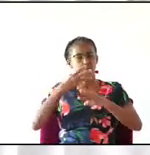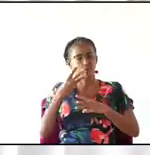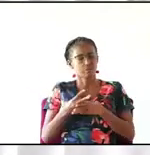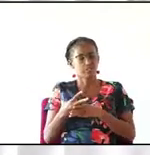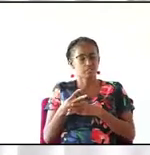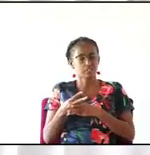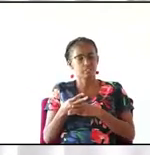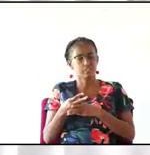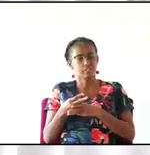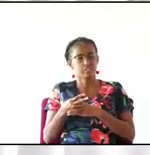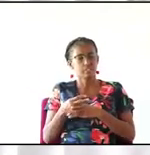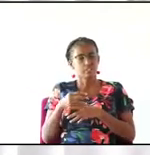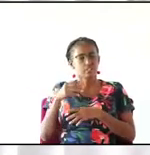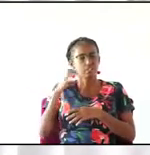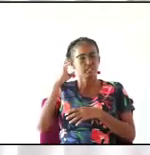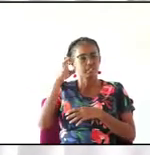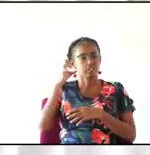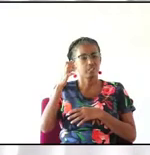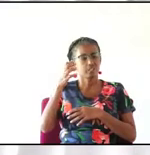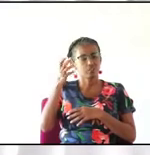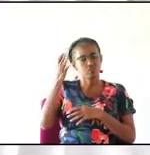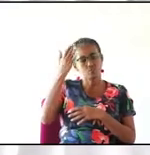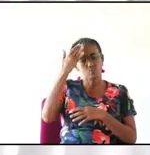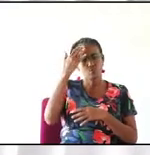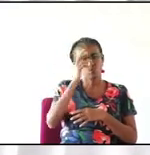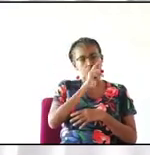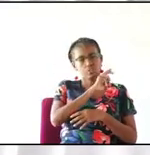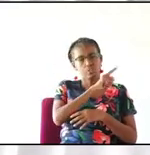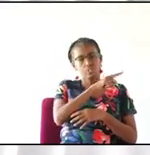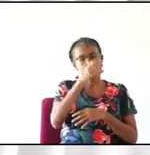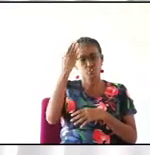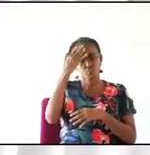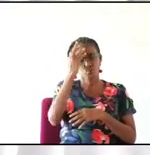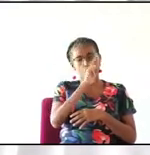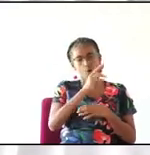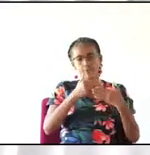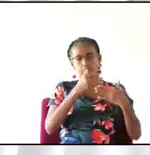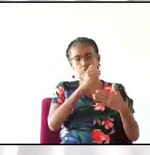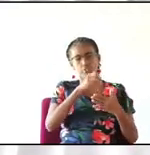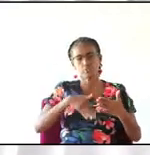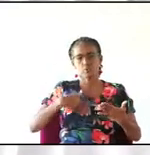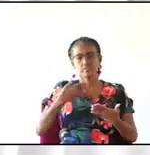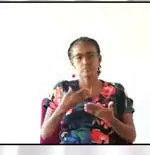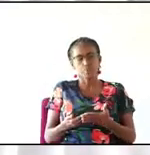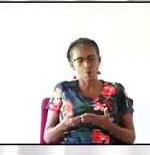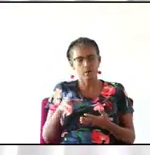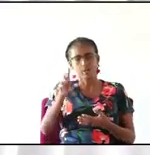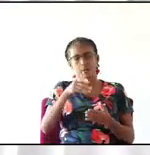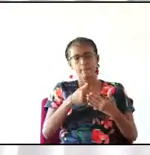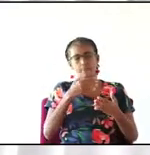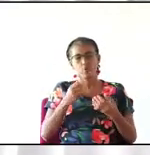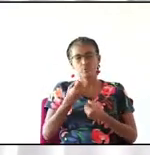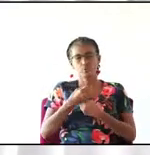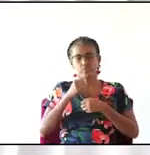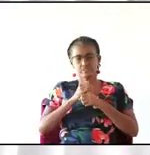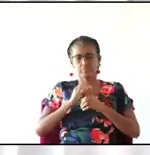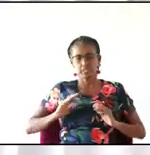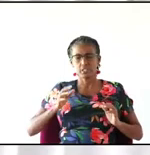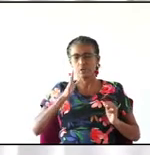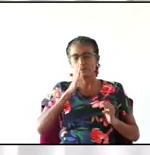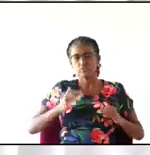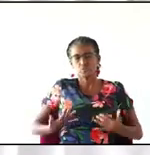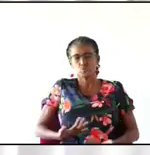he knew Tamika. He knew me before I was born, before I was formed in my mother's womb. The Bible said he knew